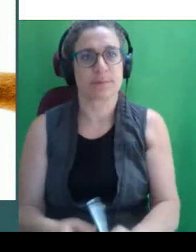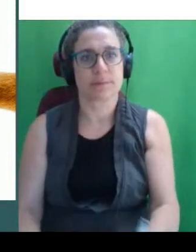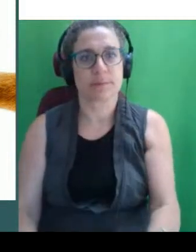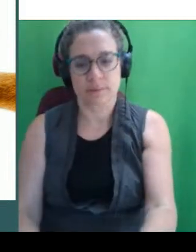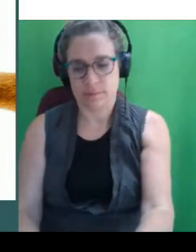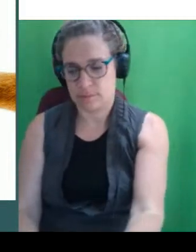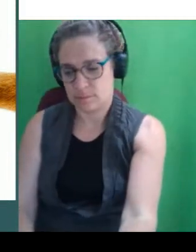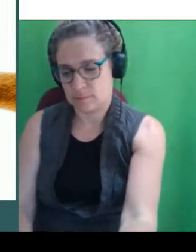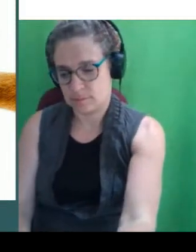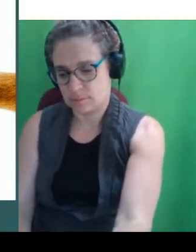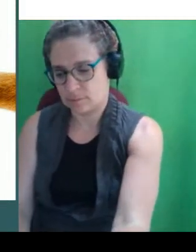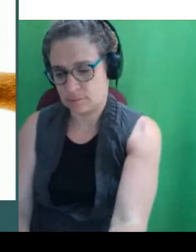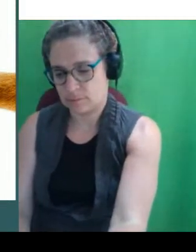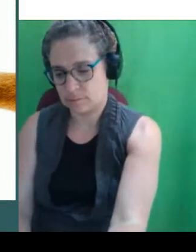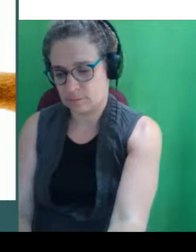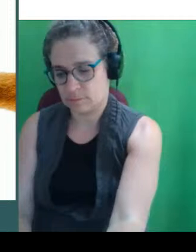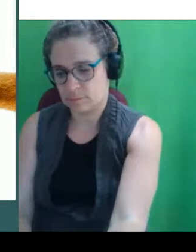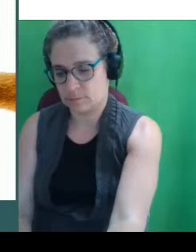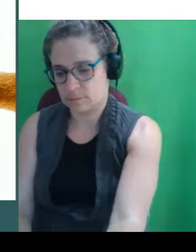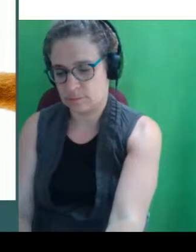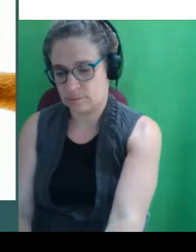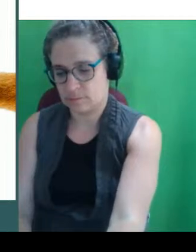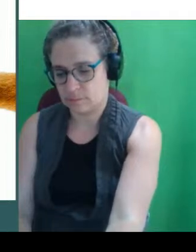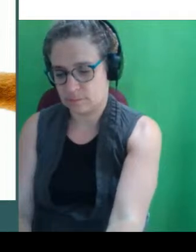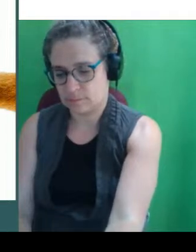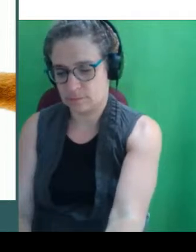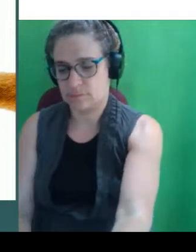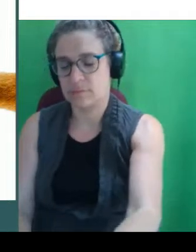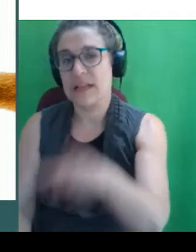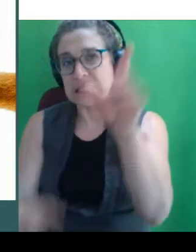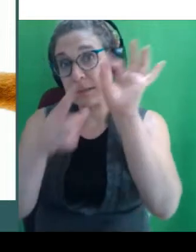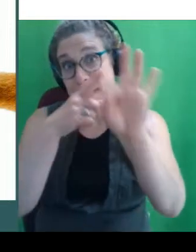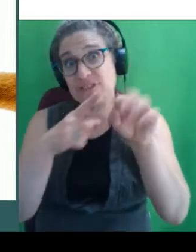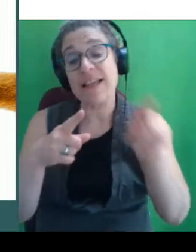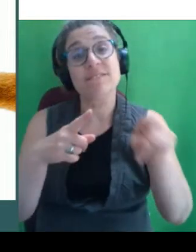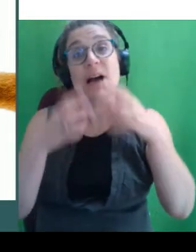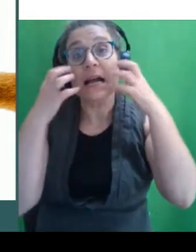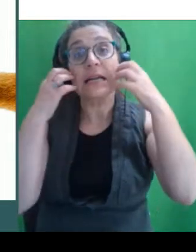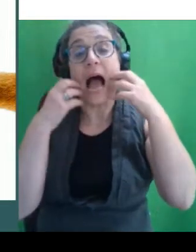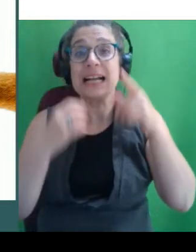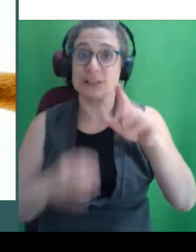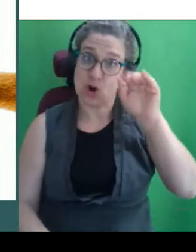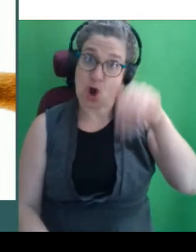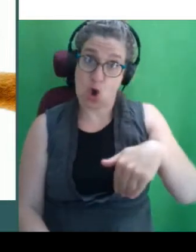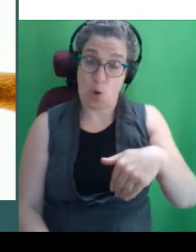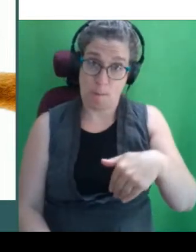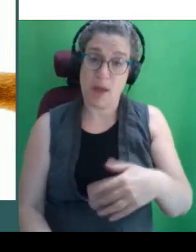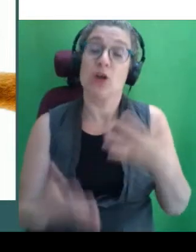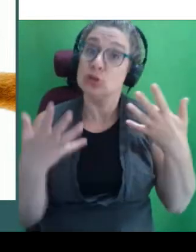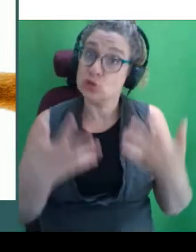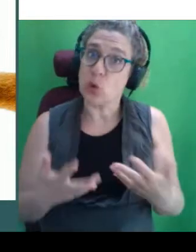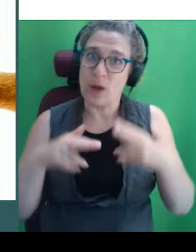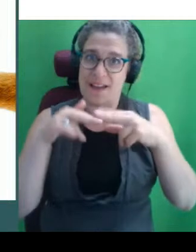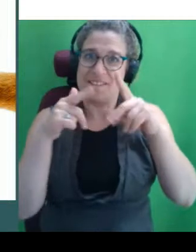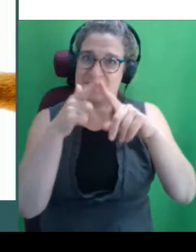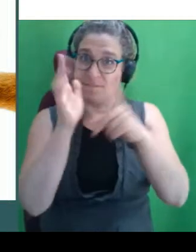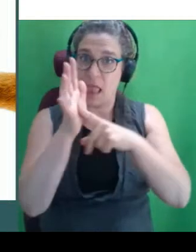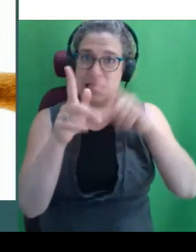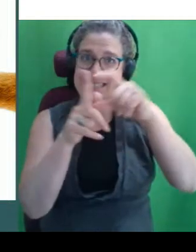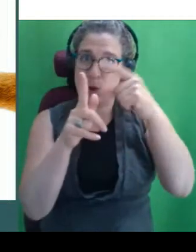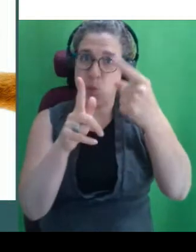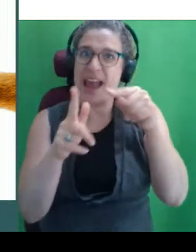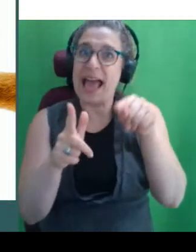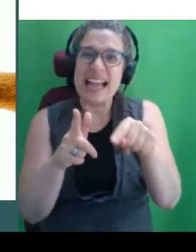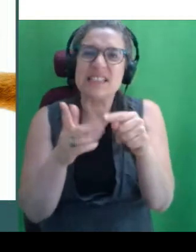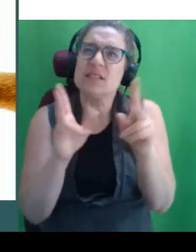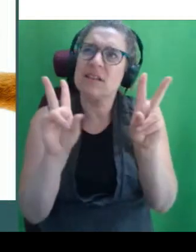especially if the cat is actually in the home as well. So FeLD1 is very sticky, so it's